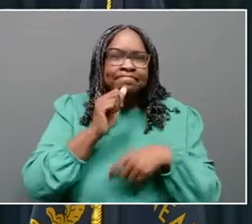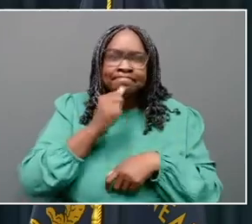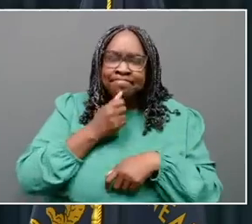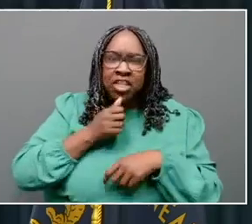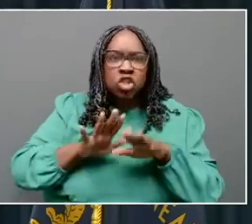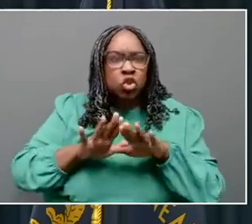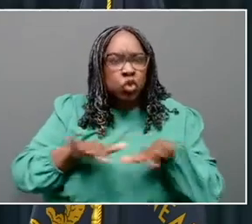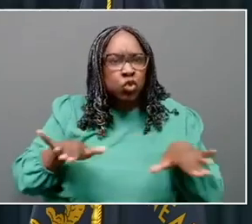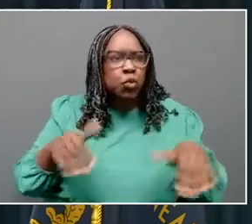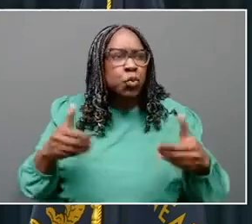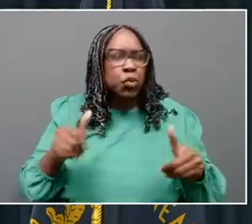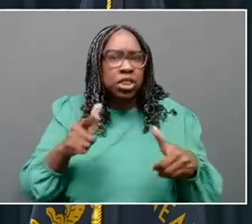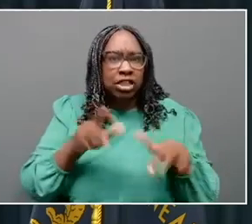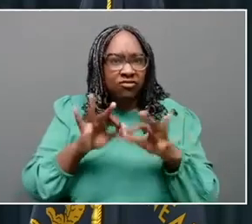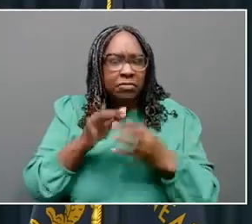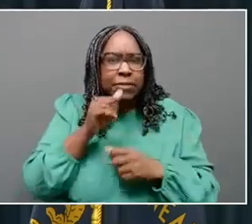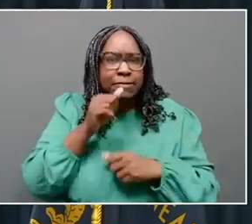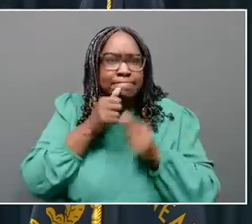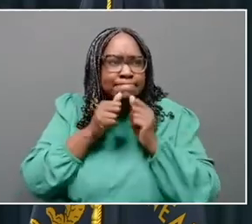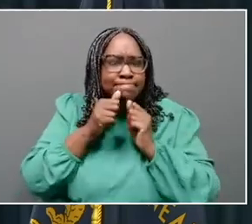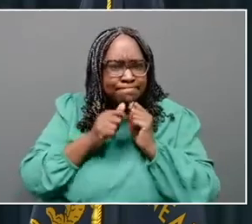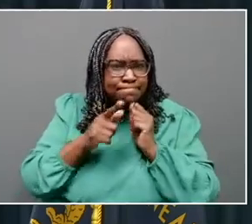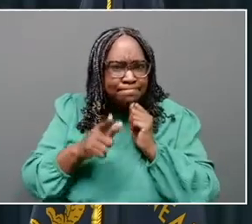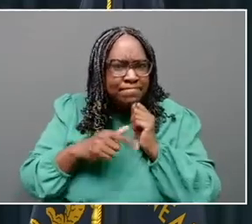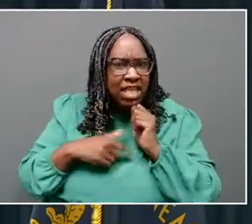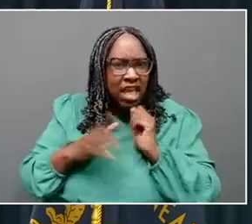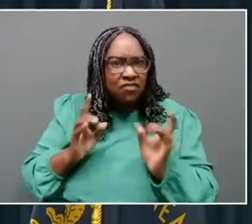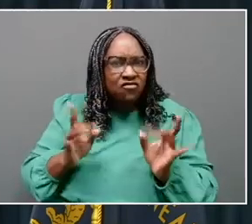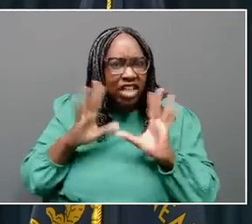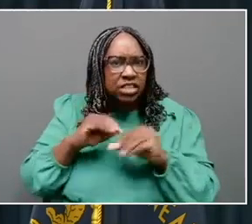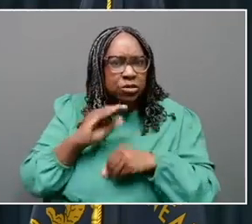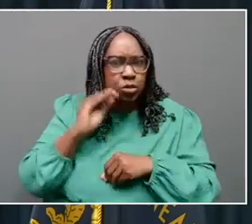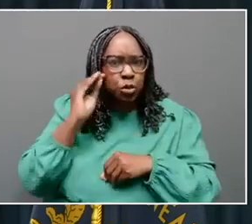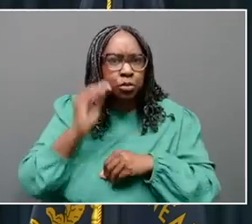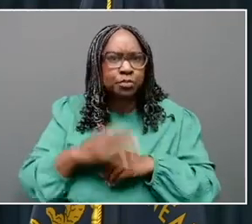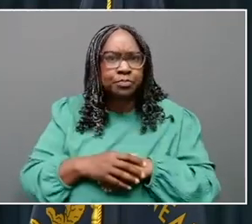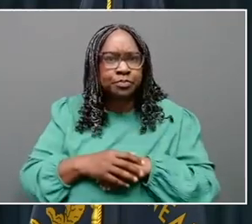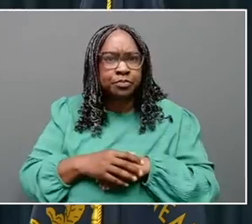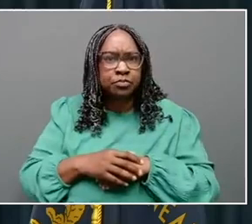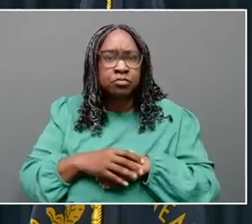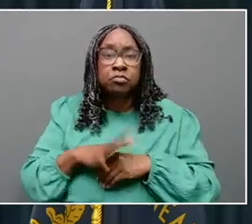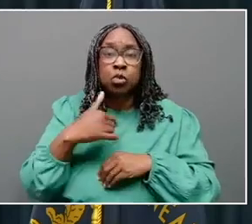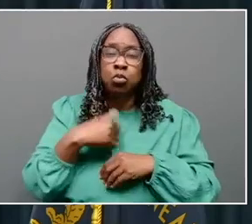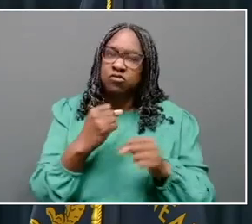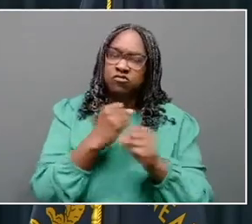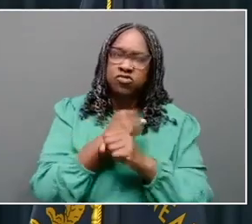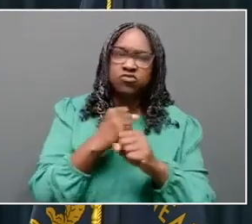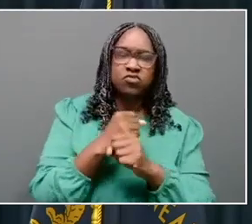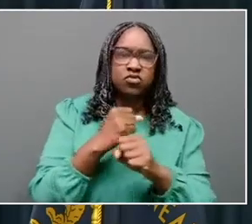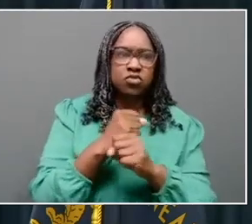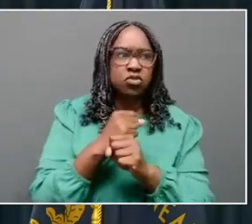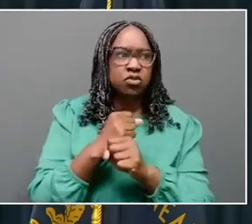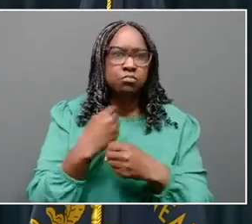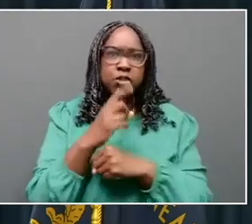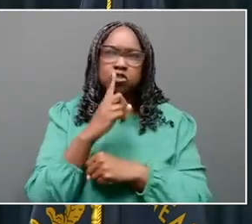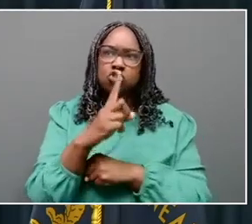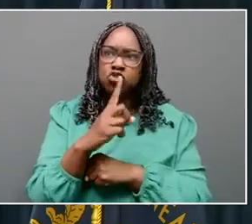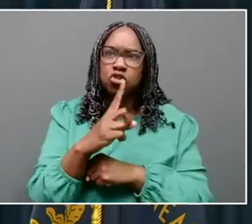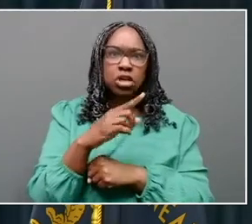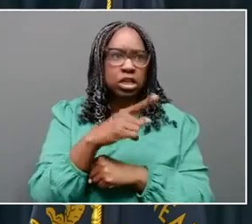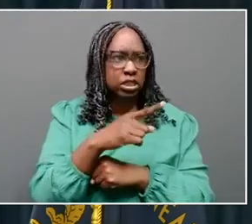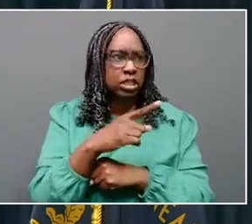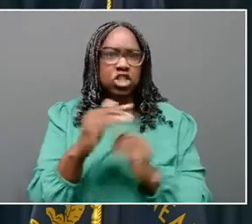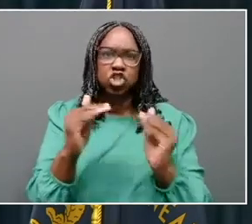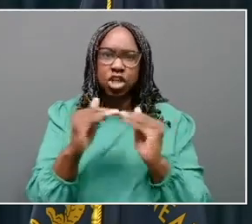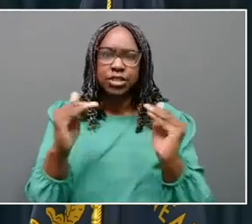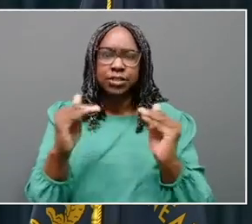families impacted by domestic violence and sexual assault. And we fought hard to protect and to seek justice for them. We increased investigations and